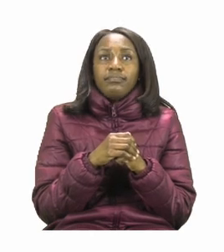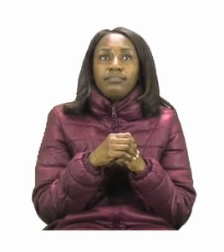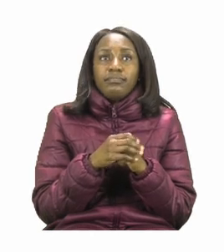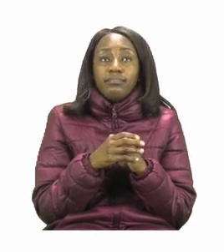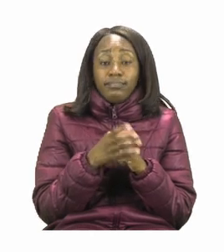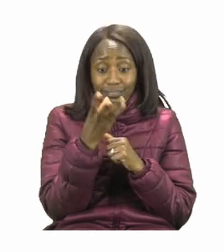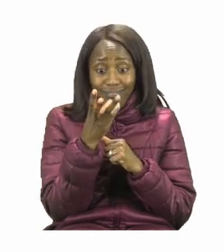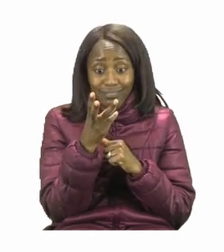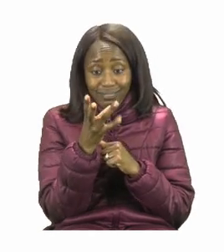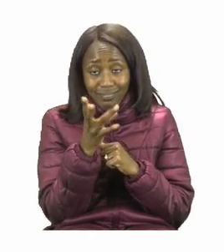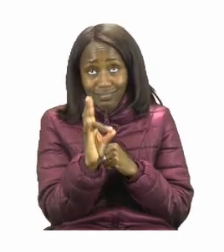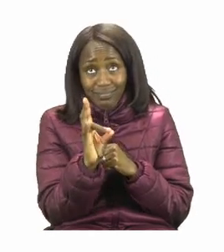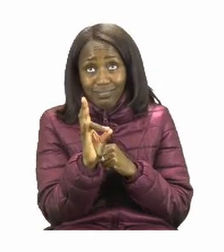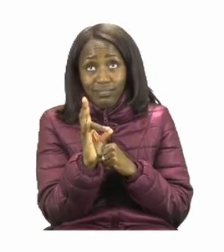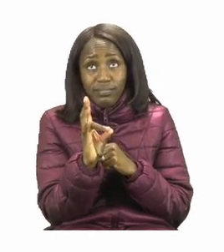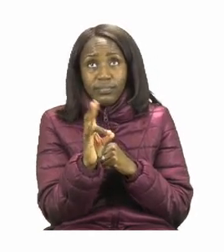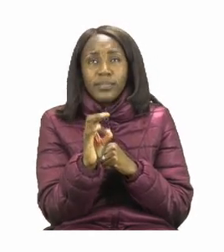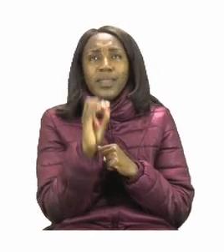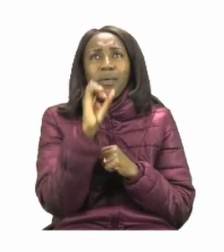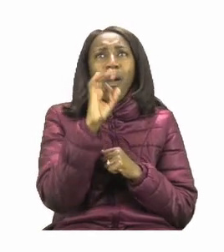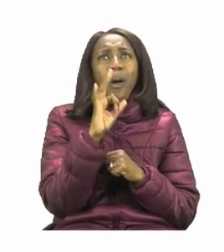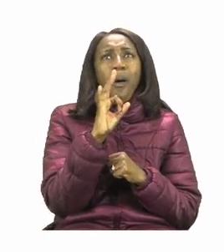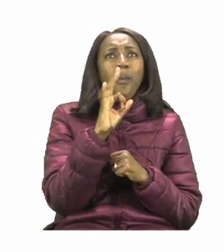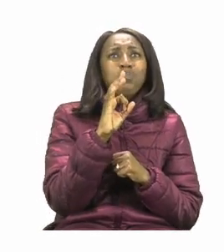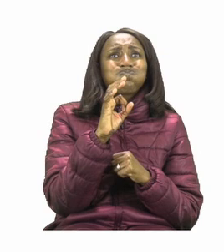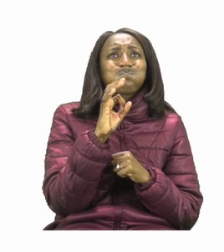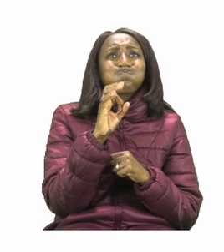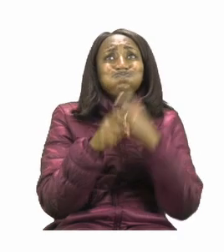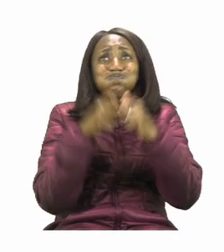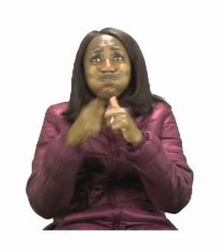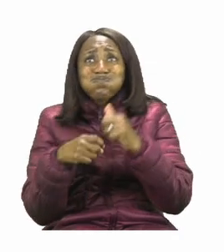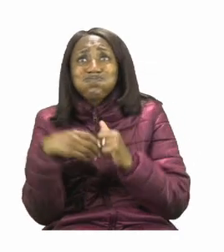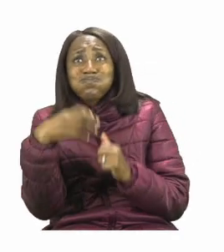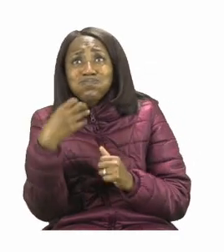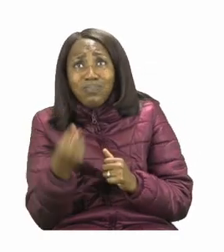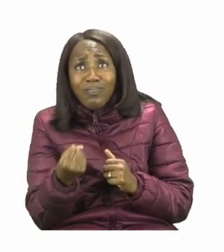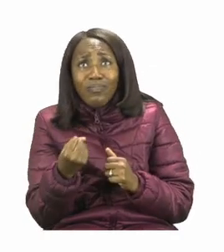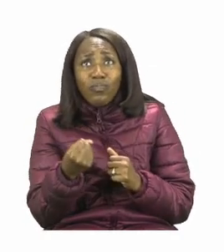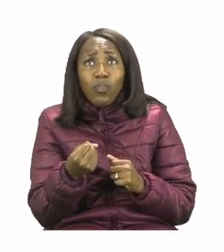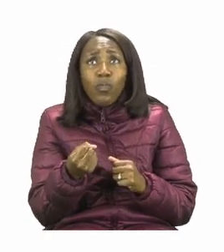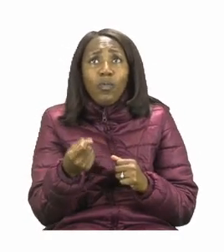Then number 7 says, whom should you call when